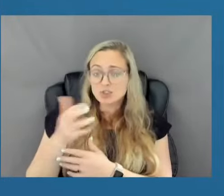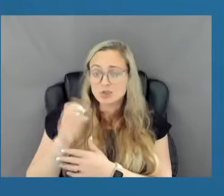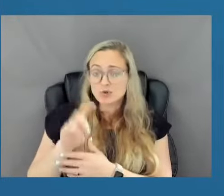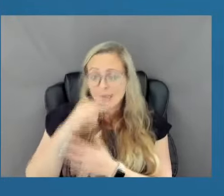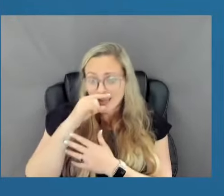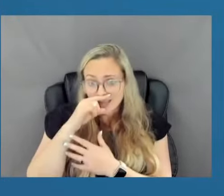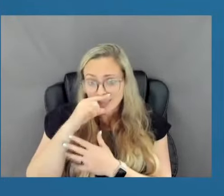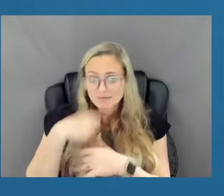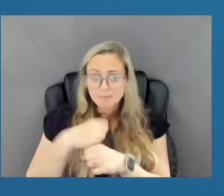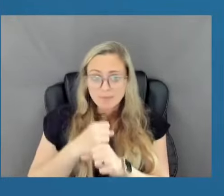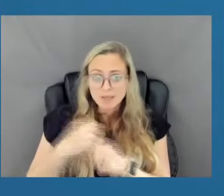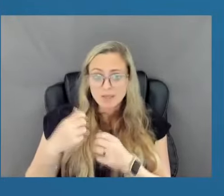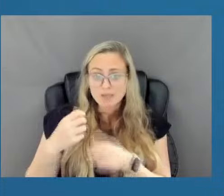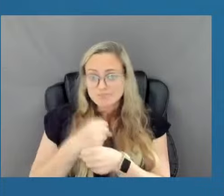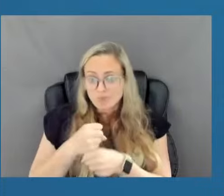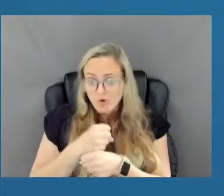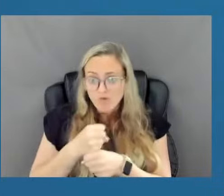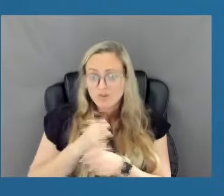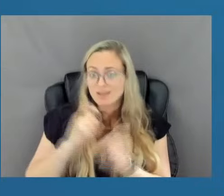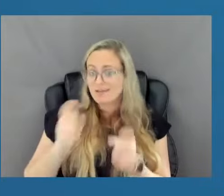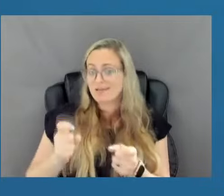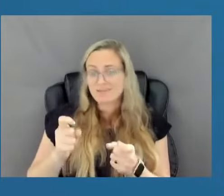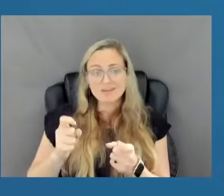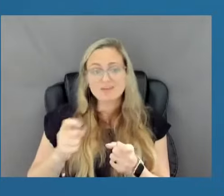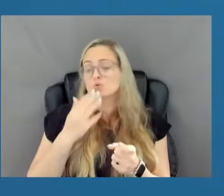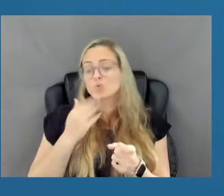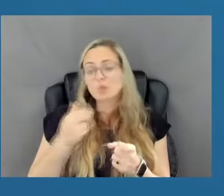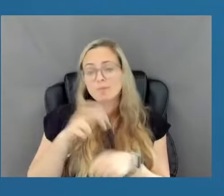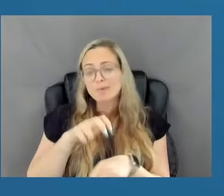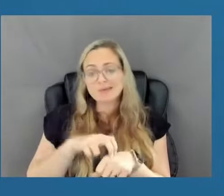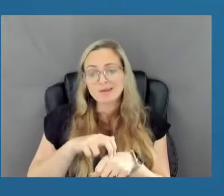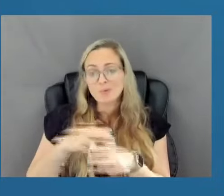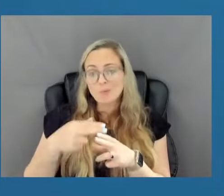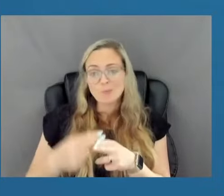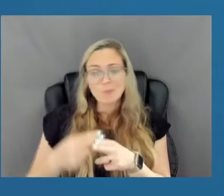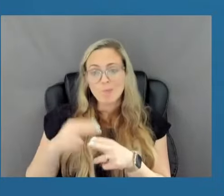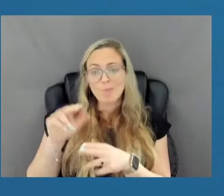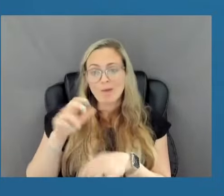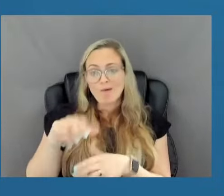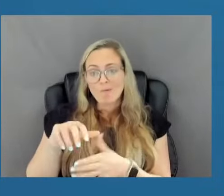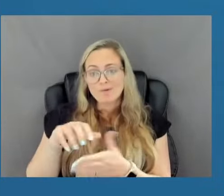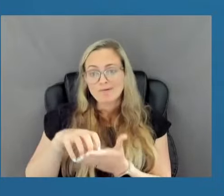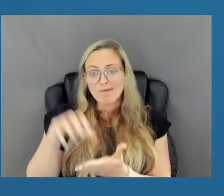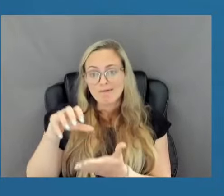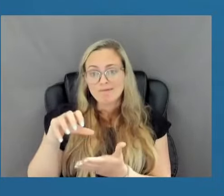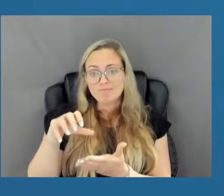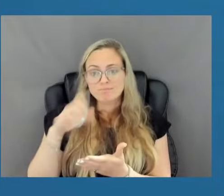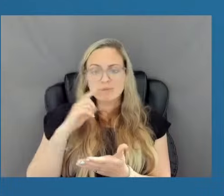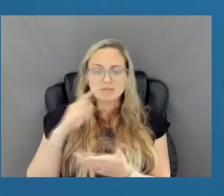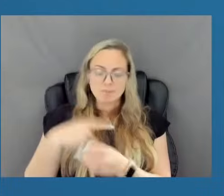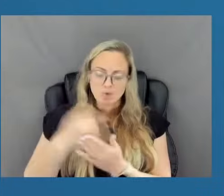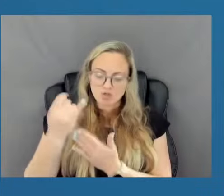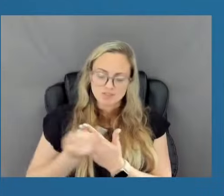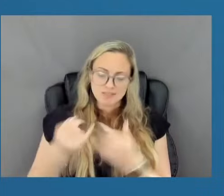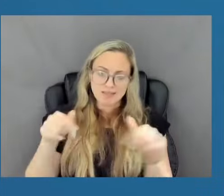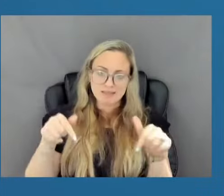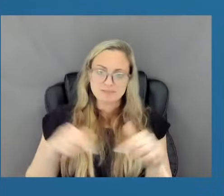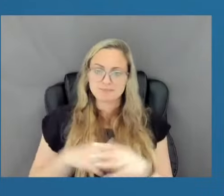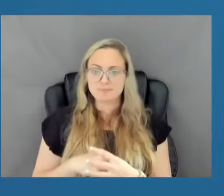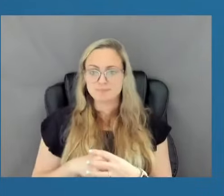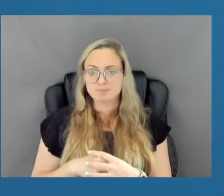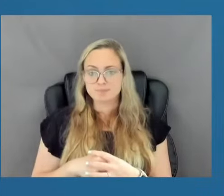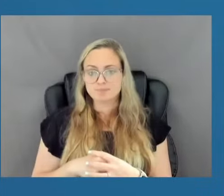coffee and giving people sweet potato pound cake for years and decades to come because of projects like this. And